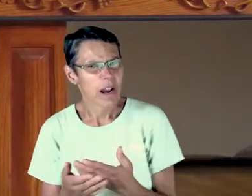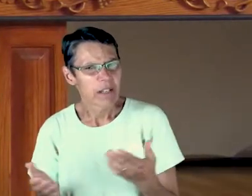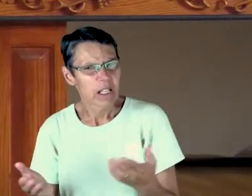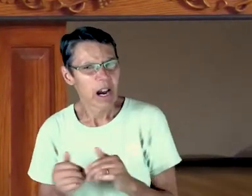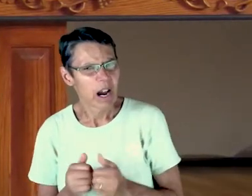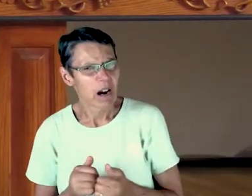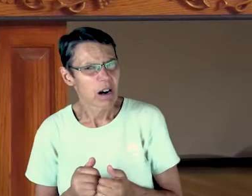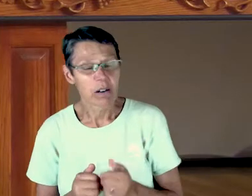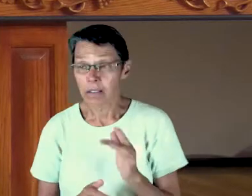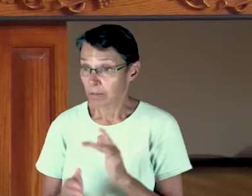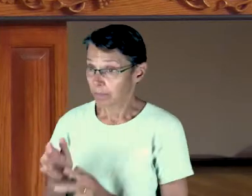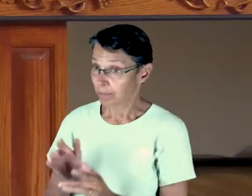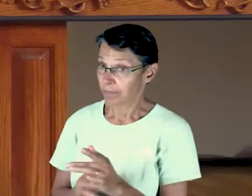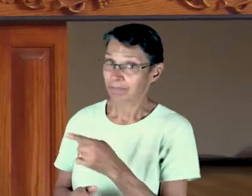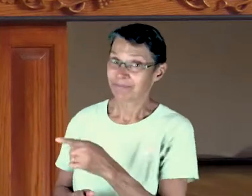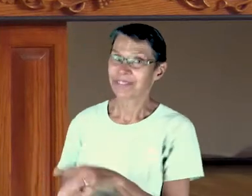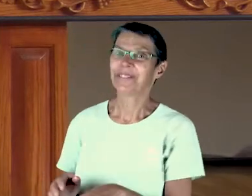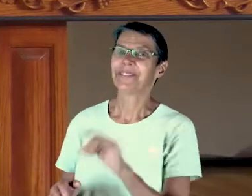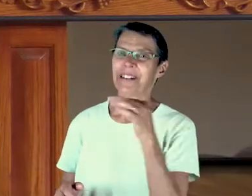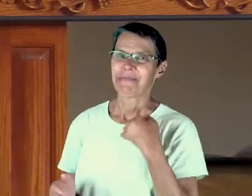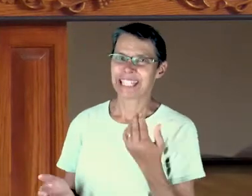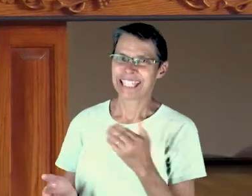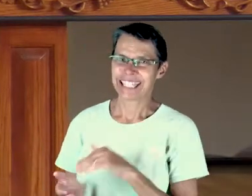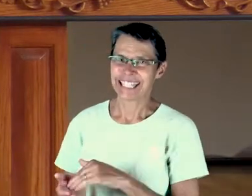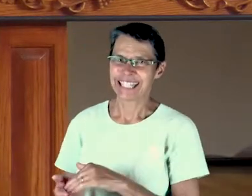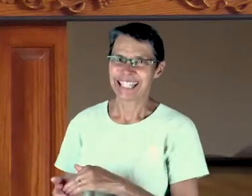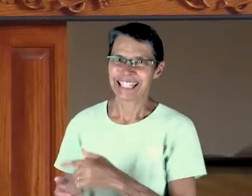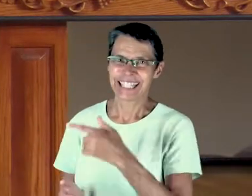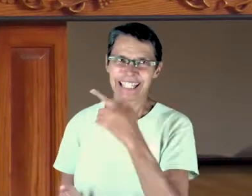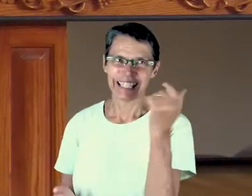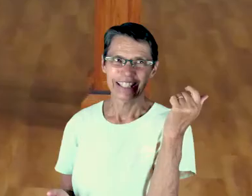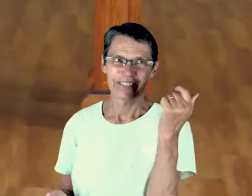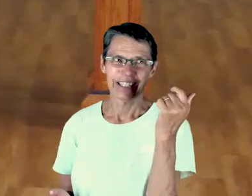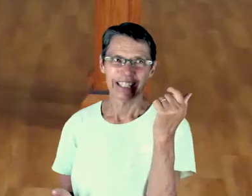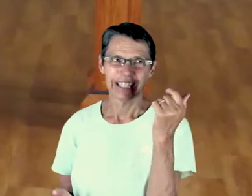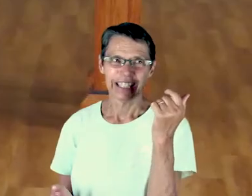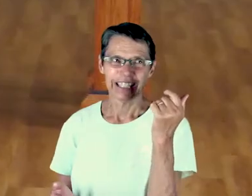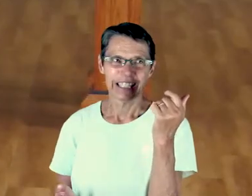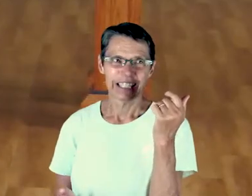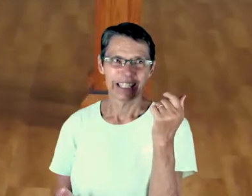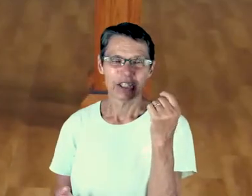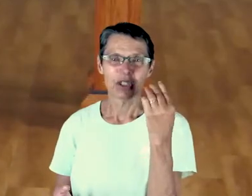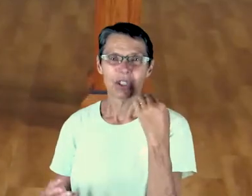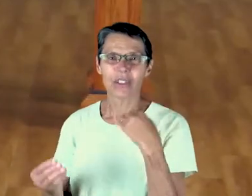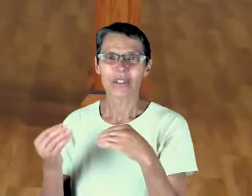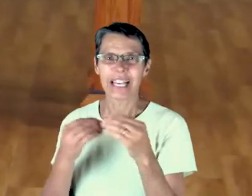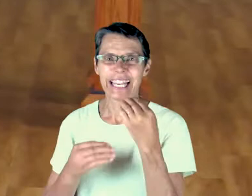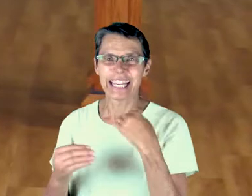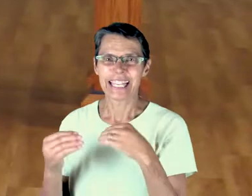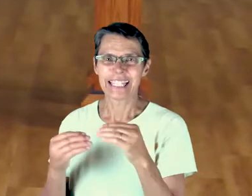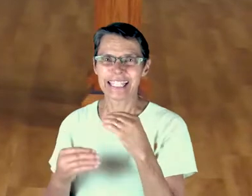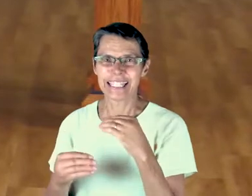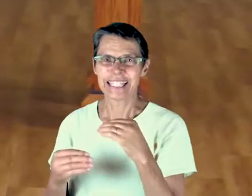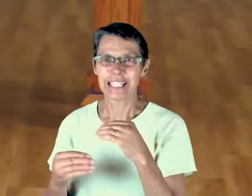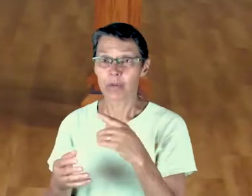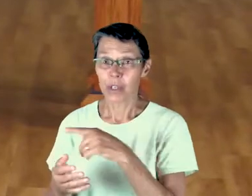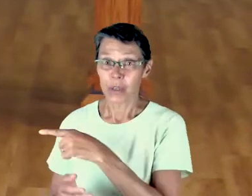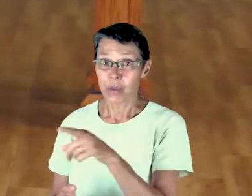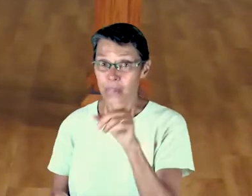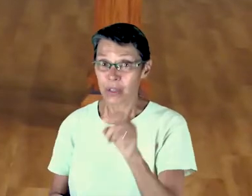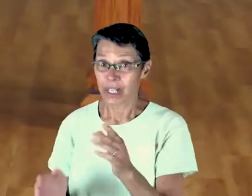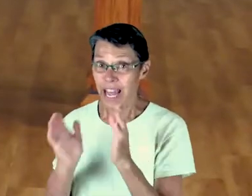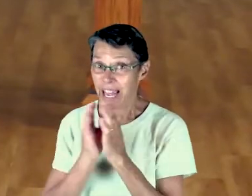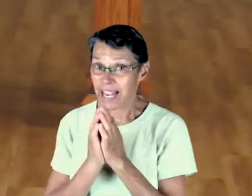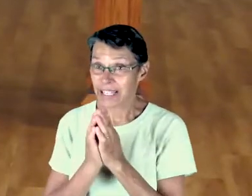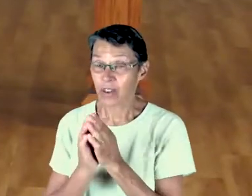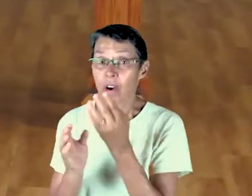And Jesus says, you've found me again because you ate your fill. What you should be asking for is food